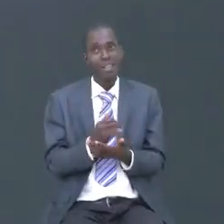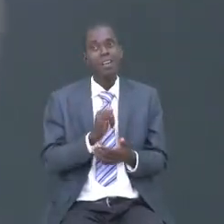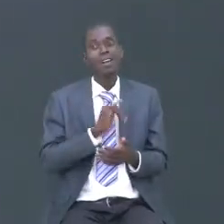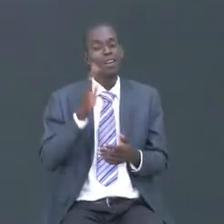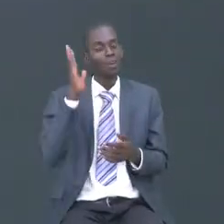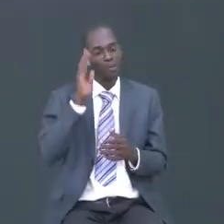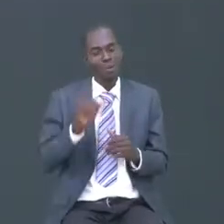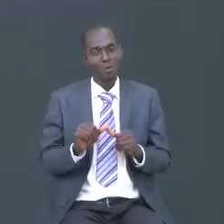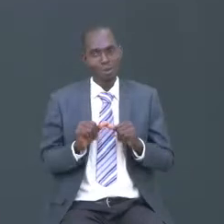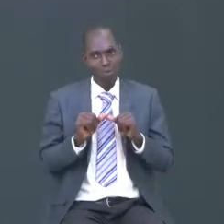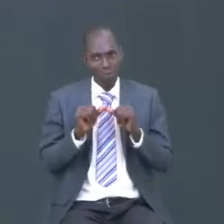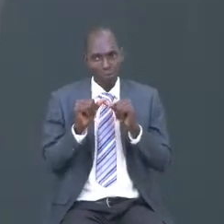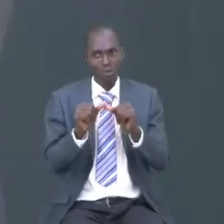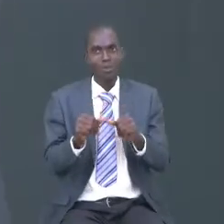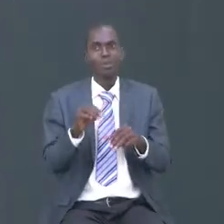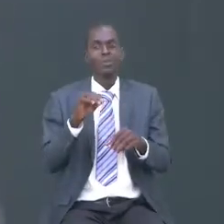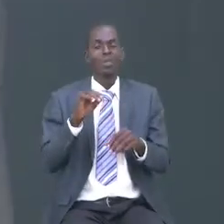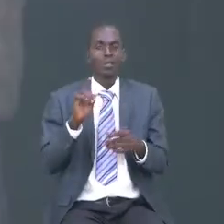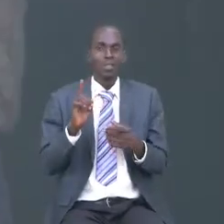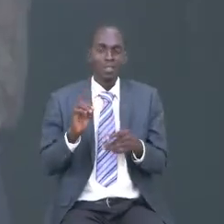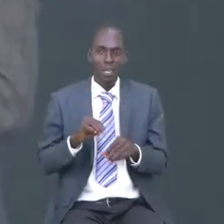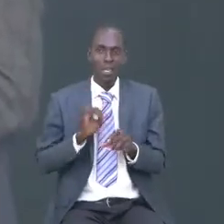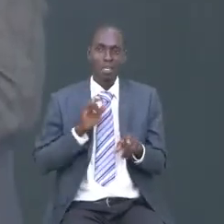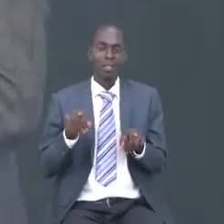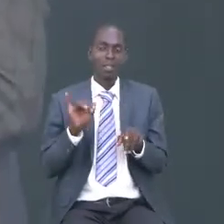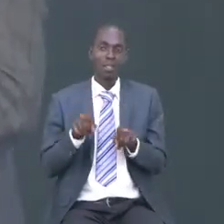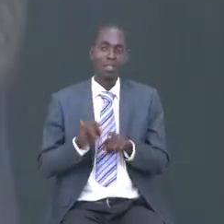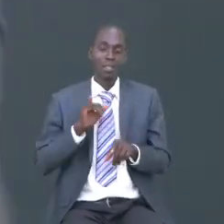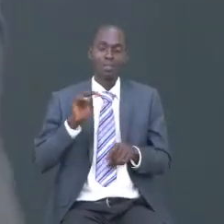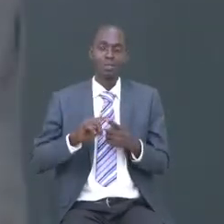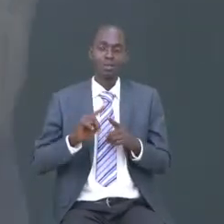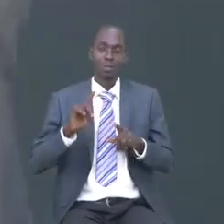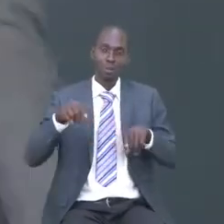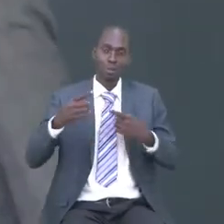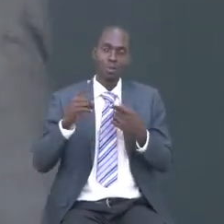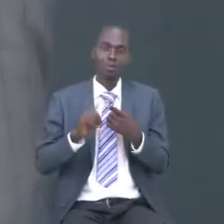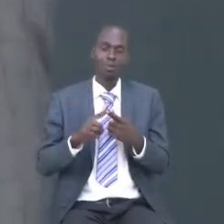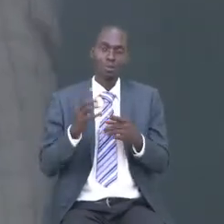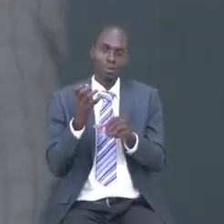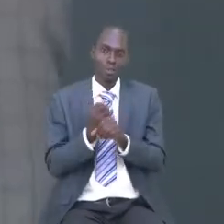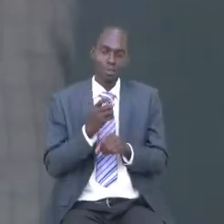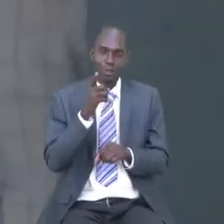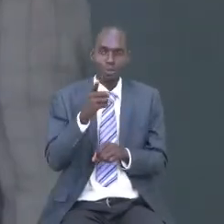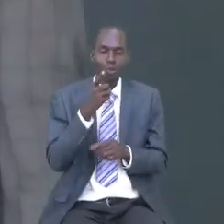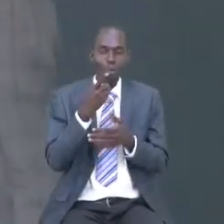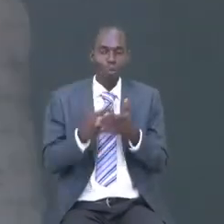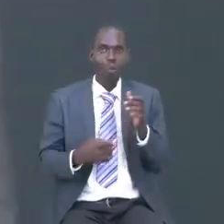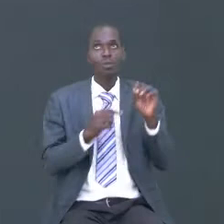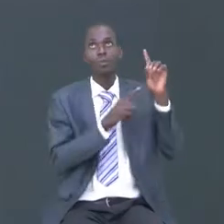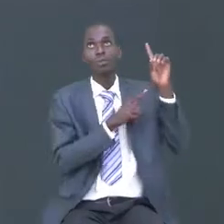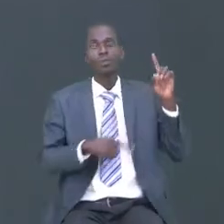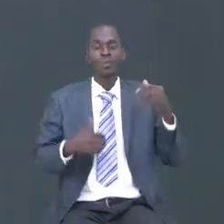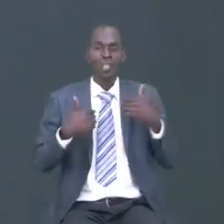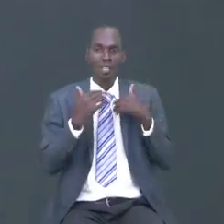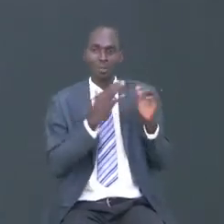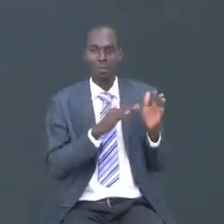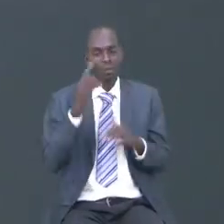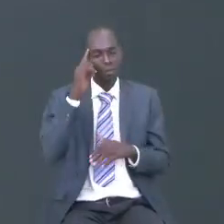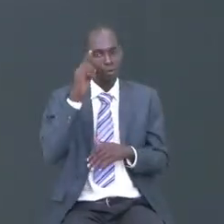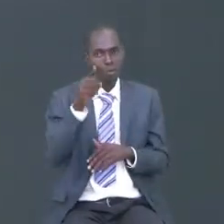need to go to get you and to make you what the Lord has intended, a pacemaker,